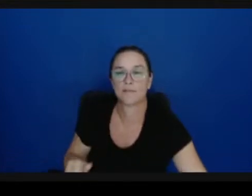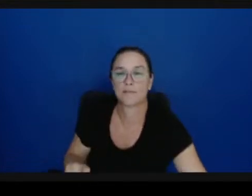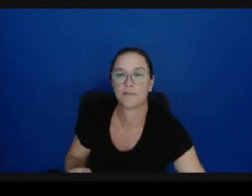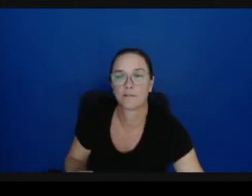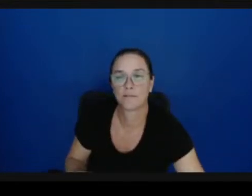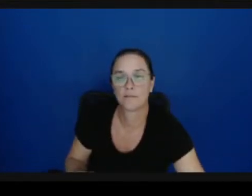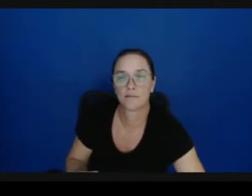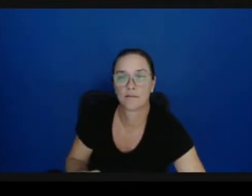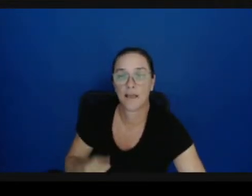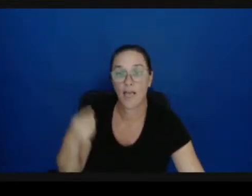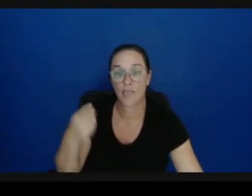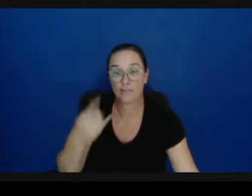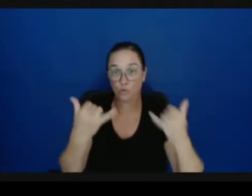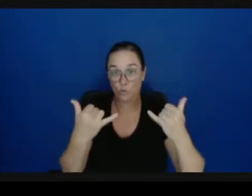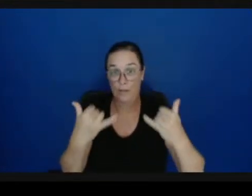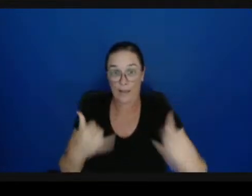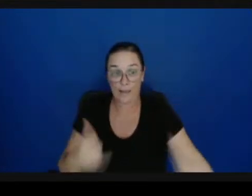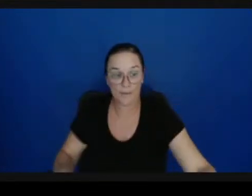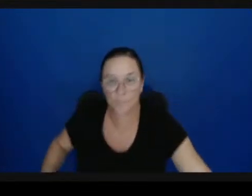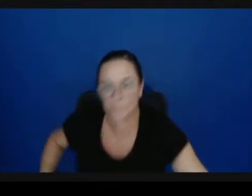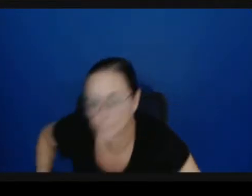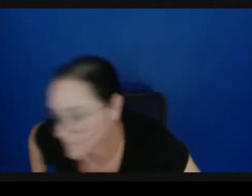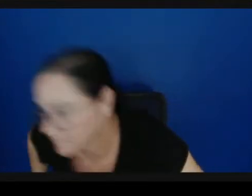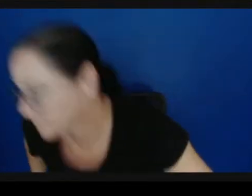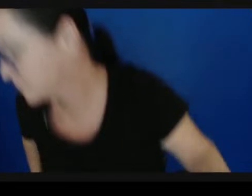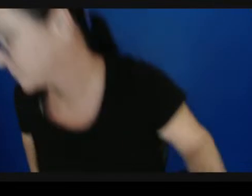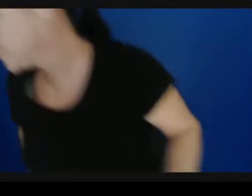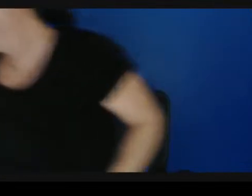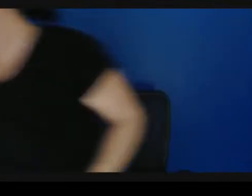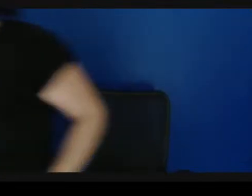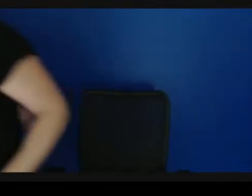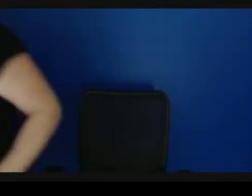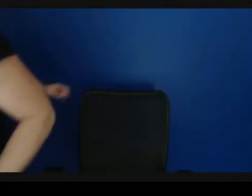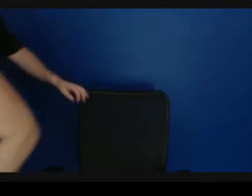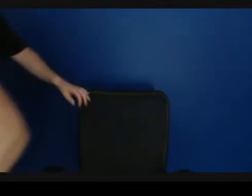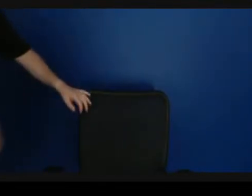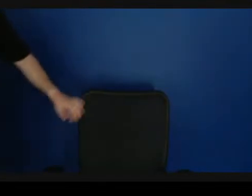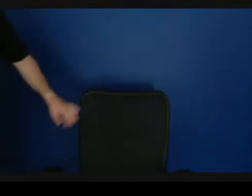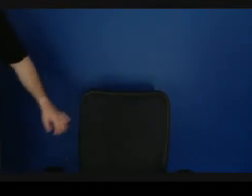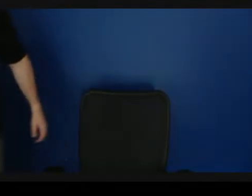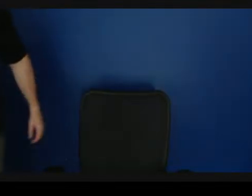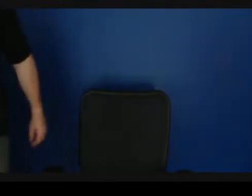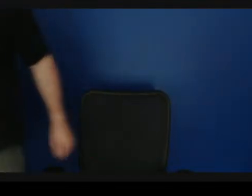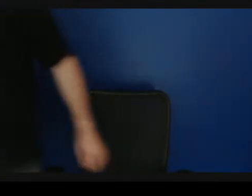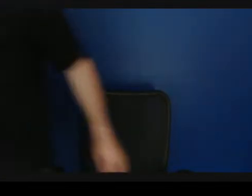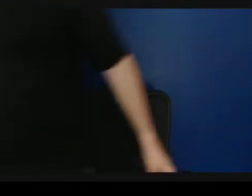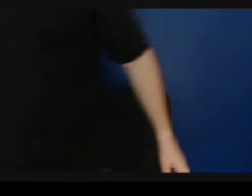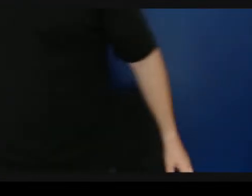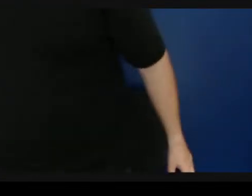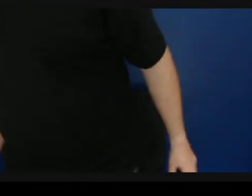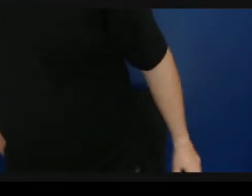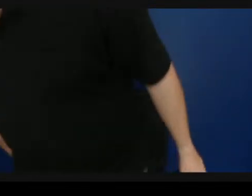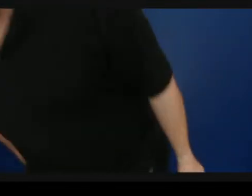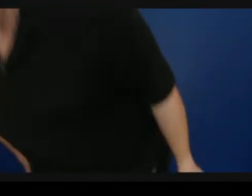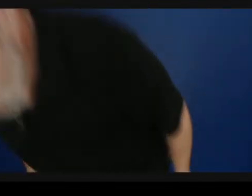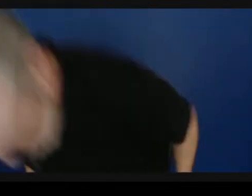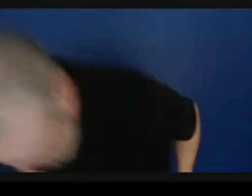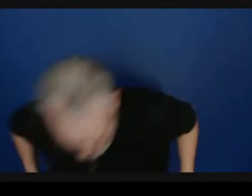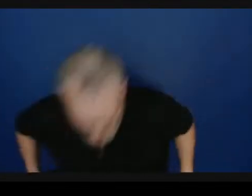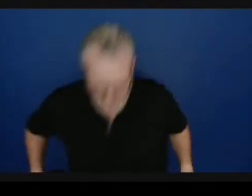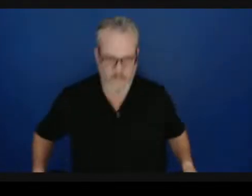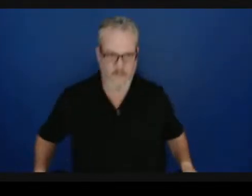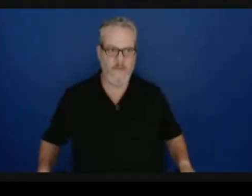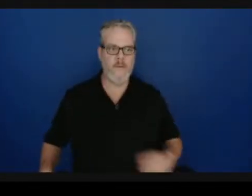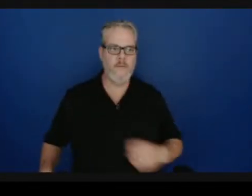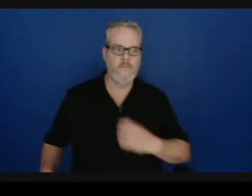today. So here we see that pad of lava, the older one. There's a newer one back down in here that came out recently with